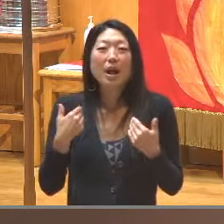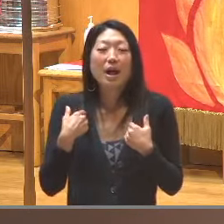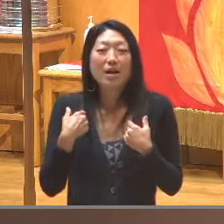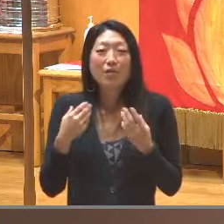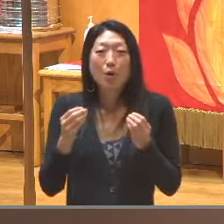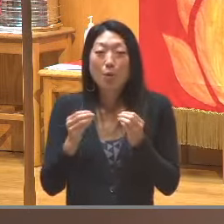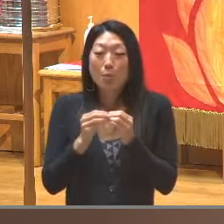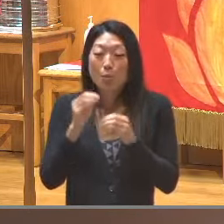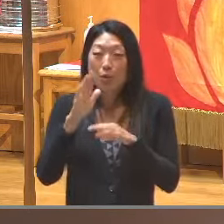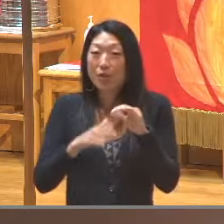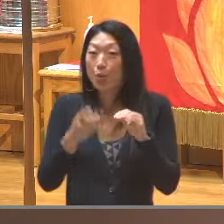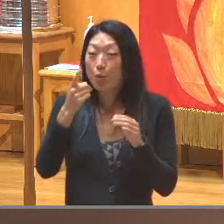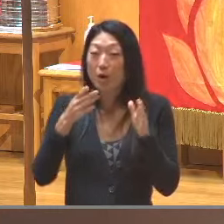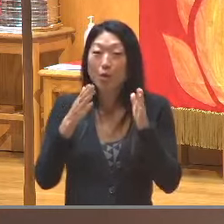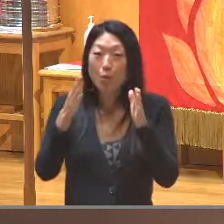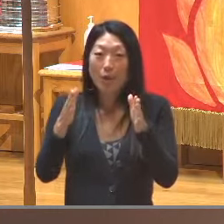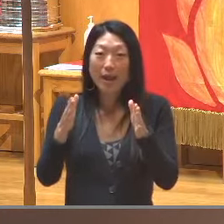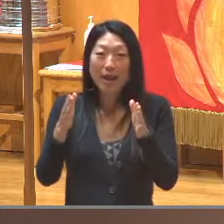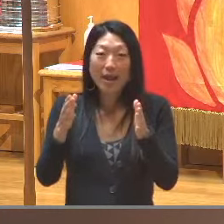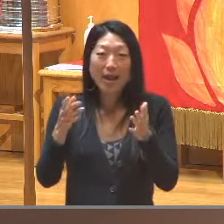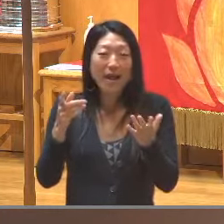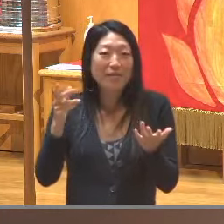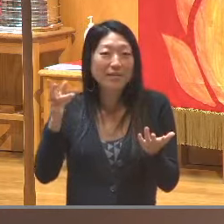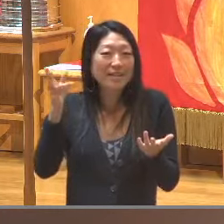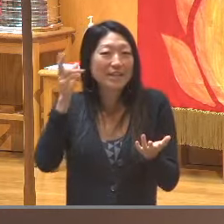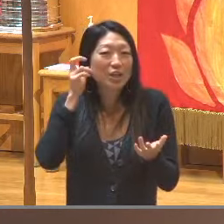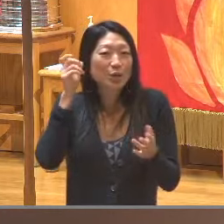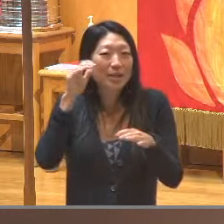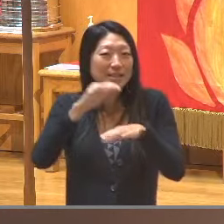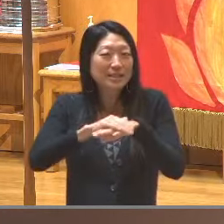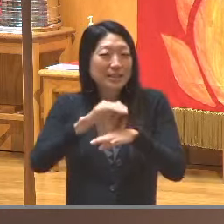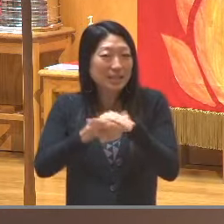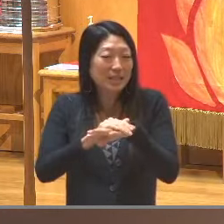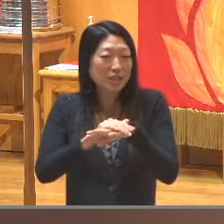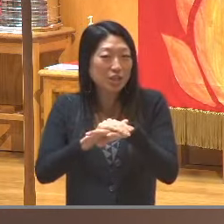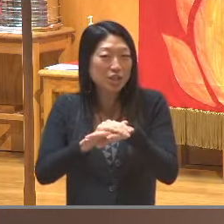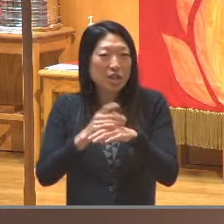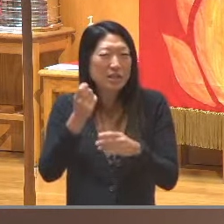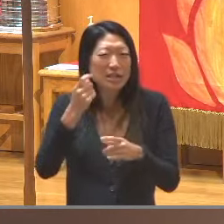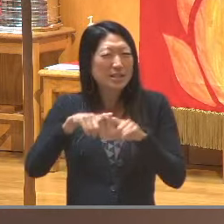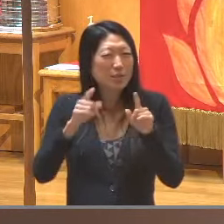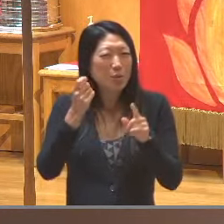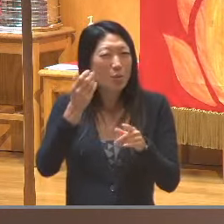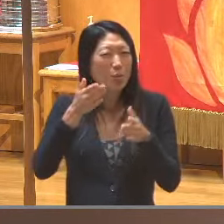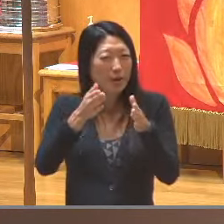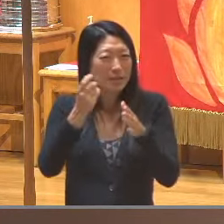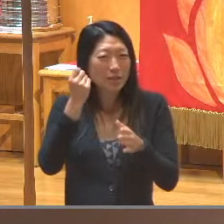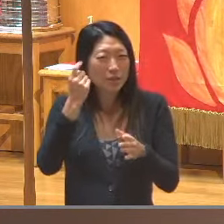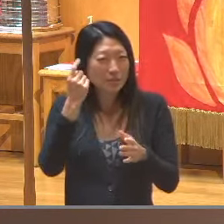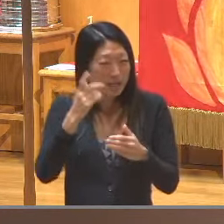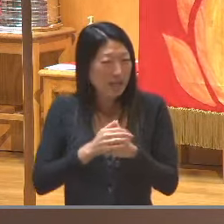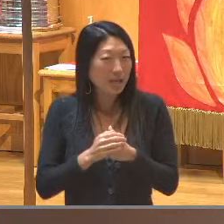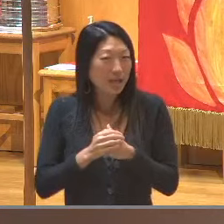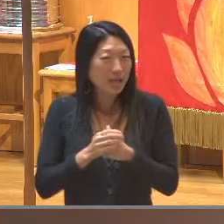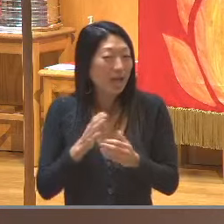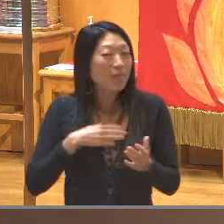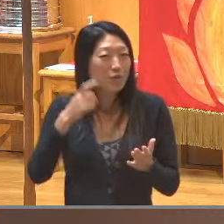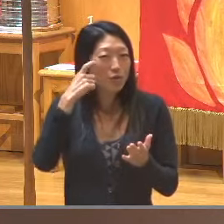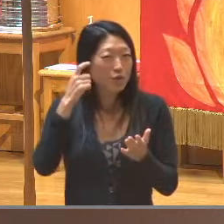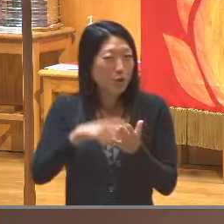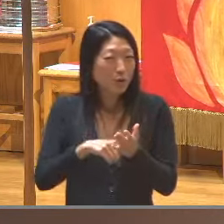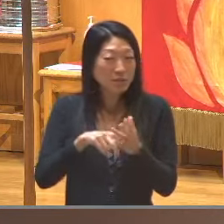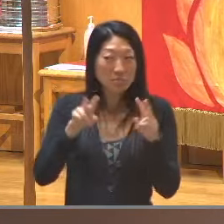than one way of just hearing spoken English that people can understand the service? Yes. Have you ever